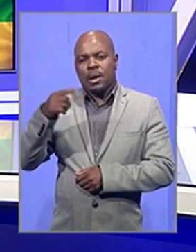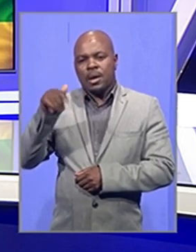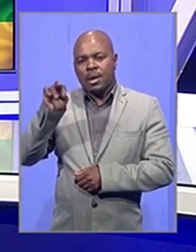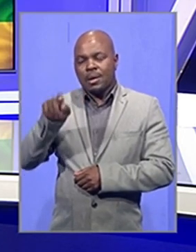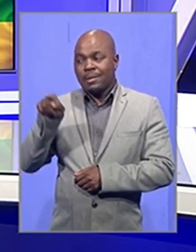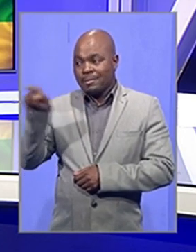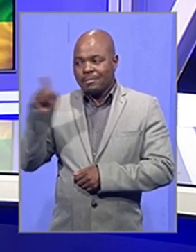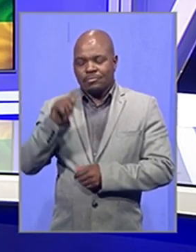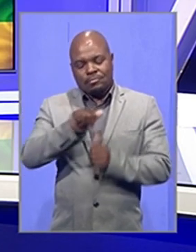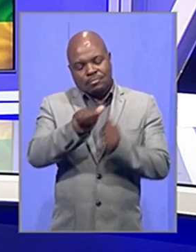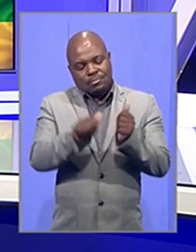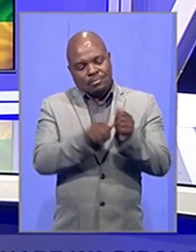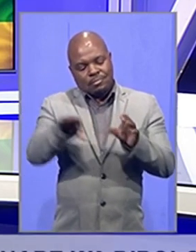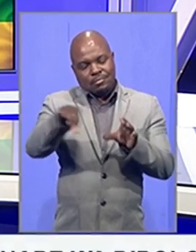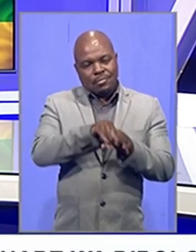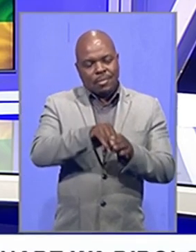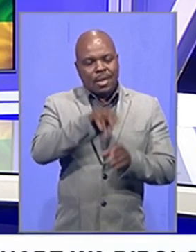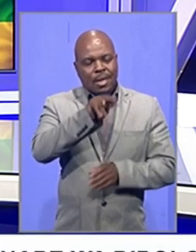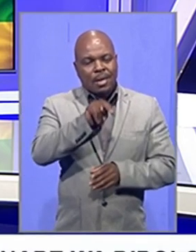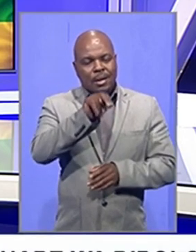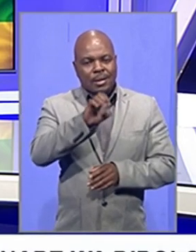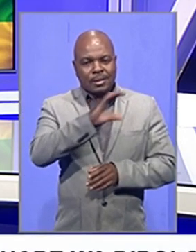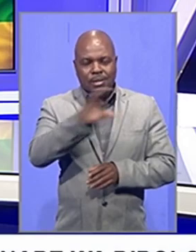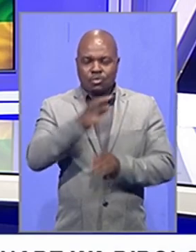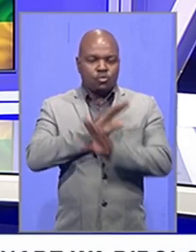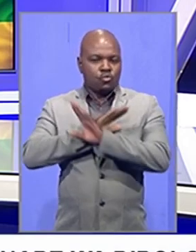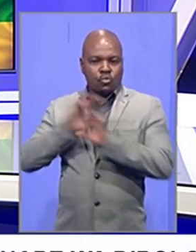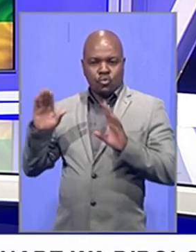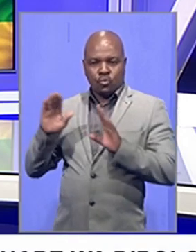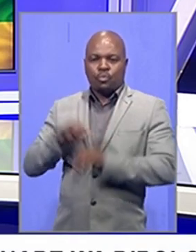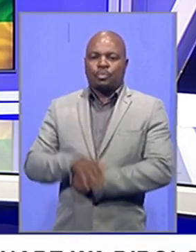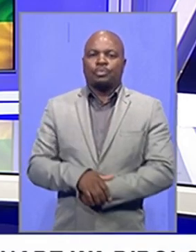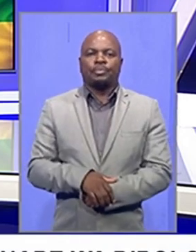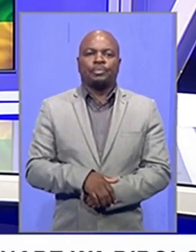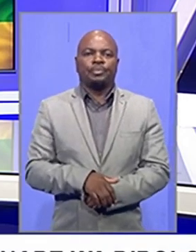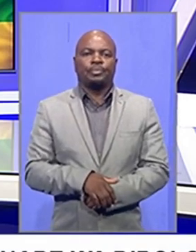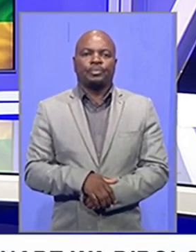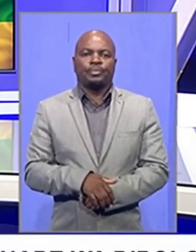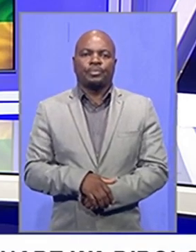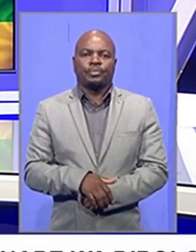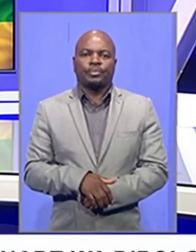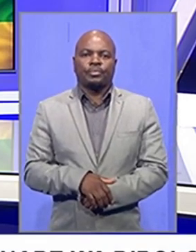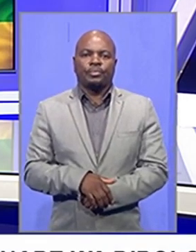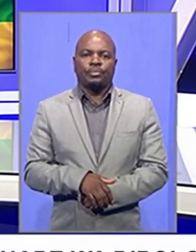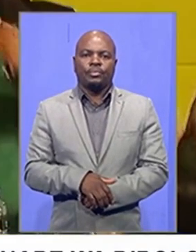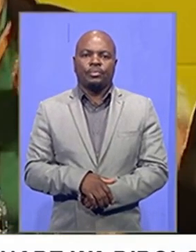ditokololo tlaleletso tsa komiti mo khuruthamaga bosetšhaba